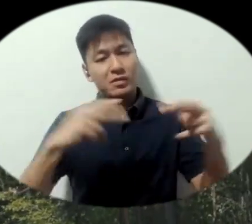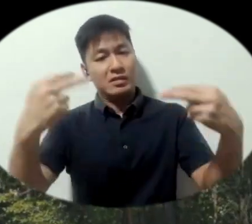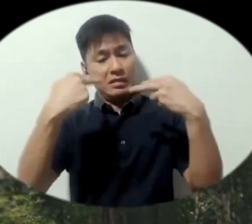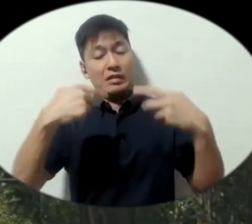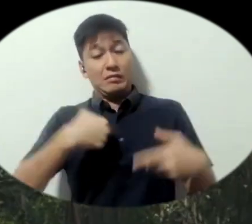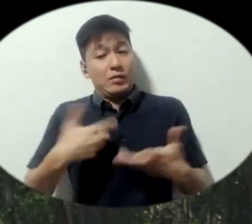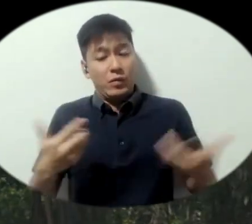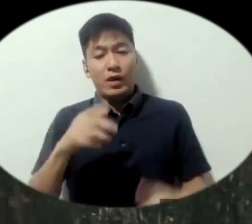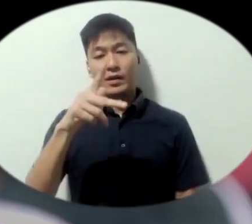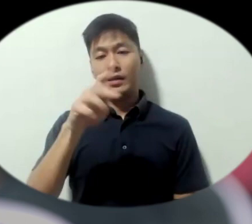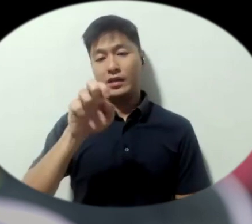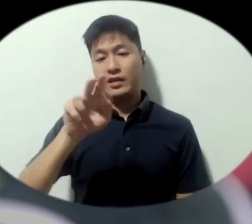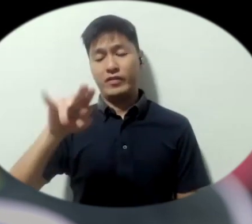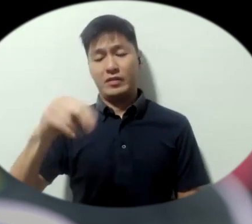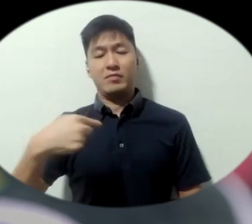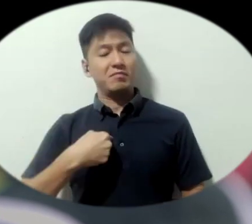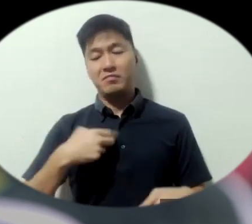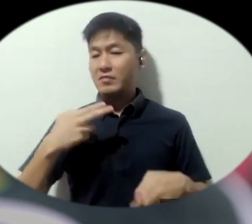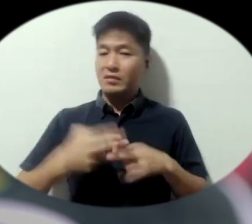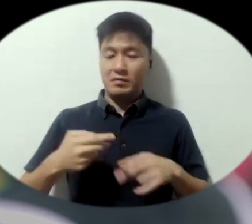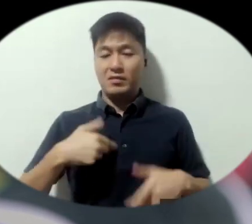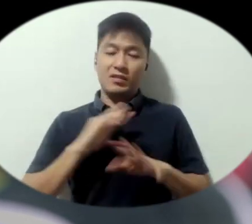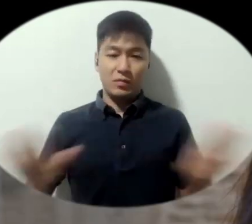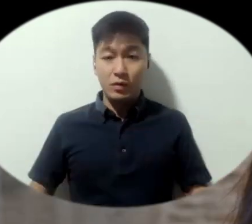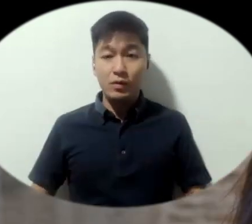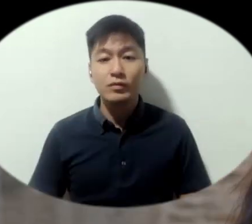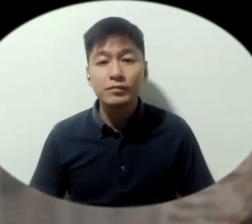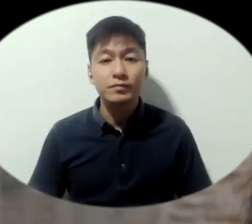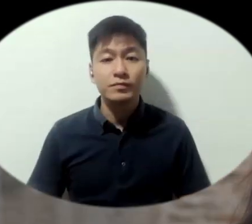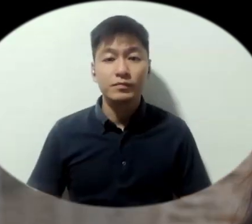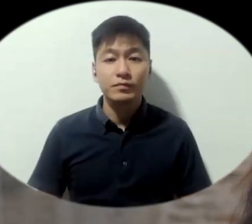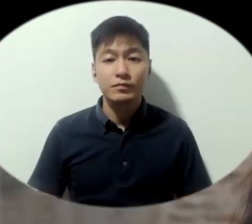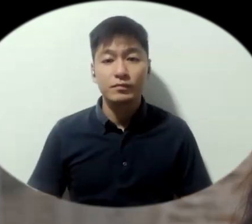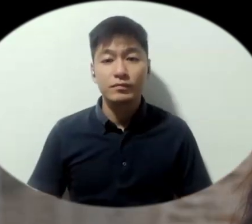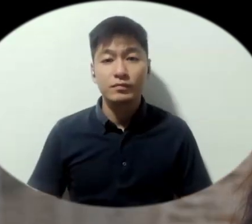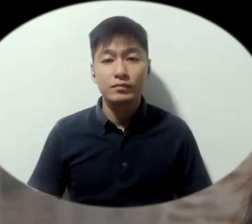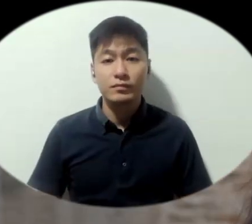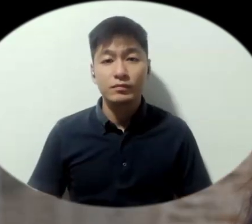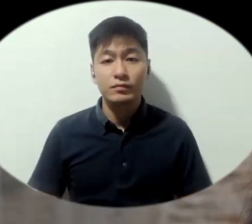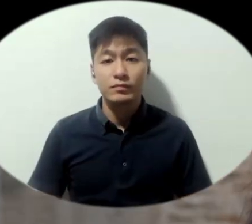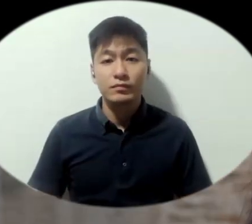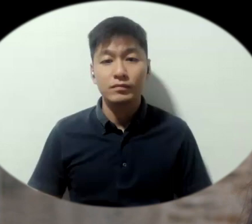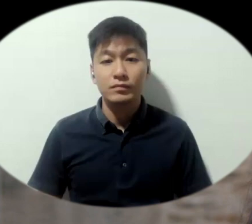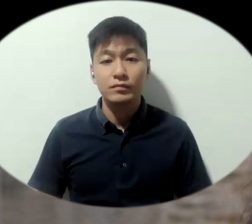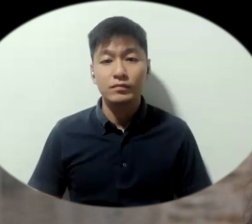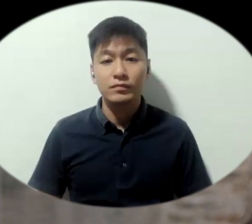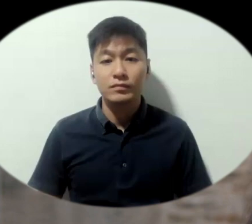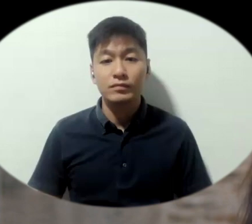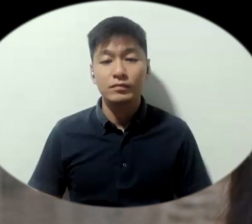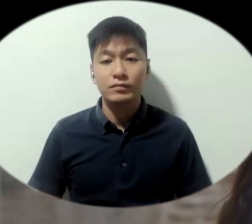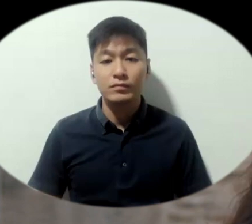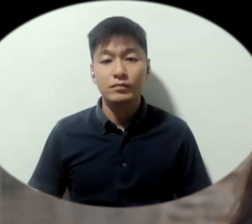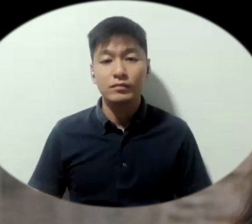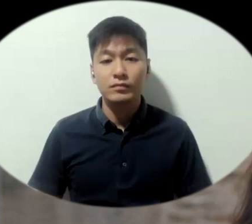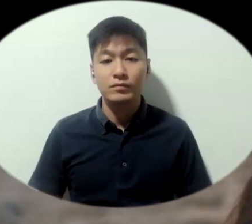Find your people. Without them, there would be no Laurie. They put